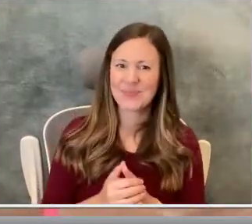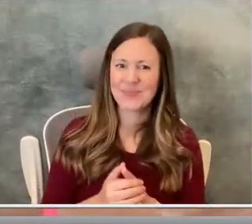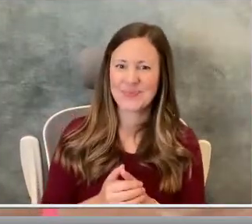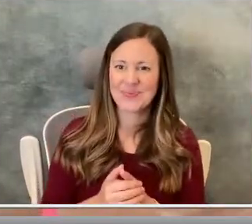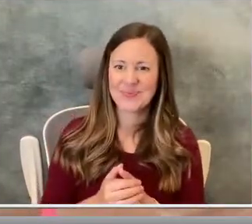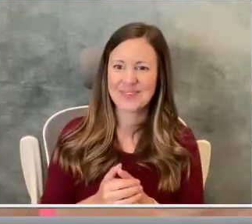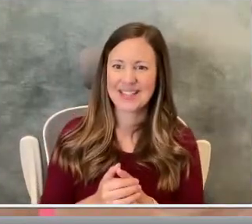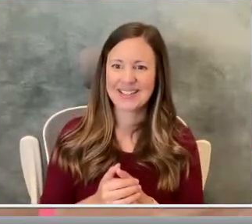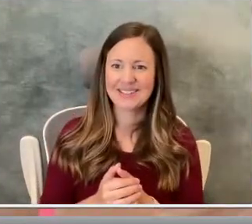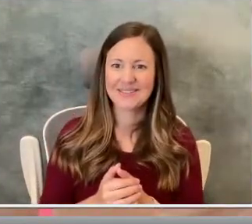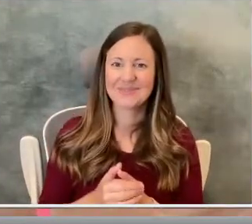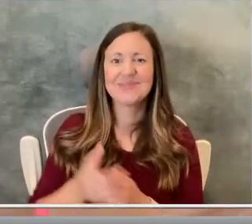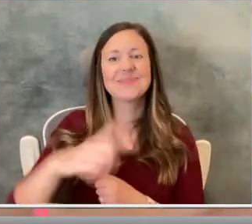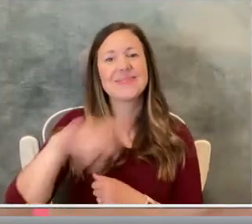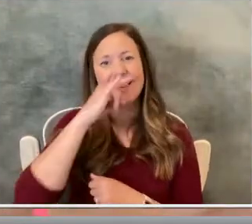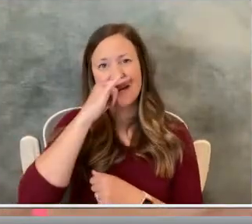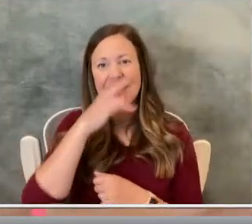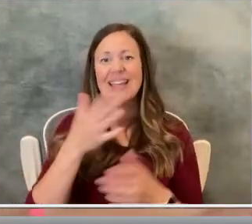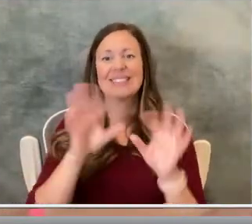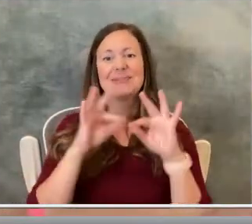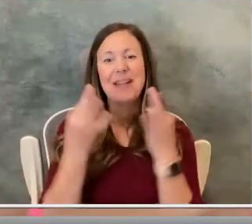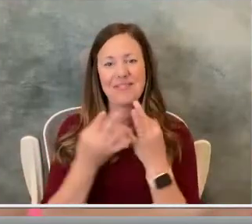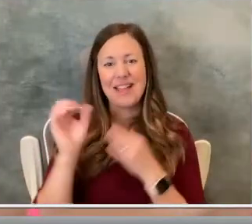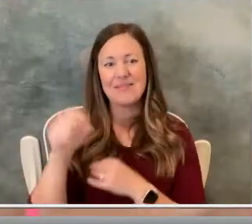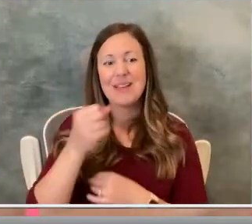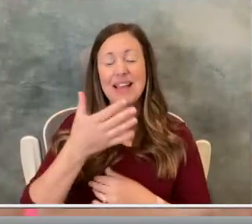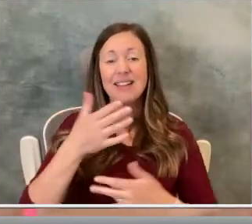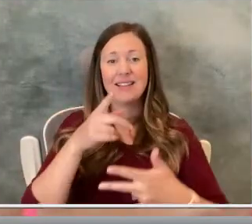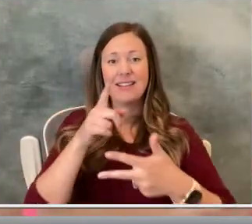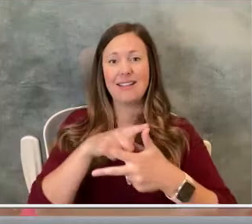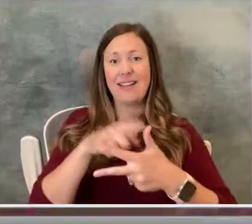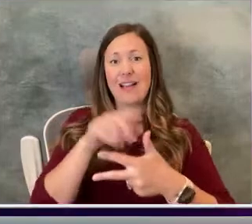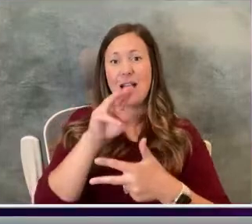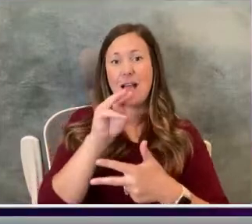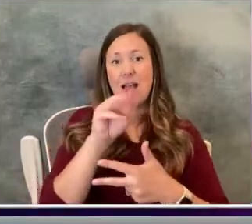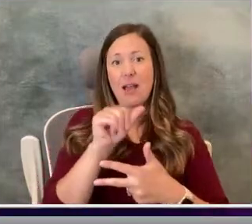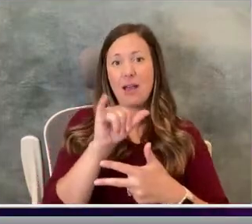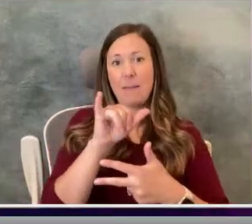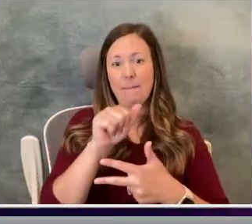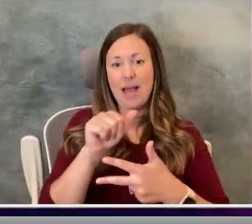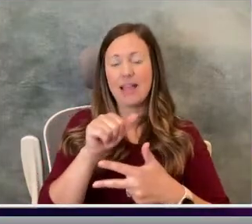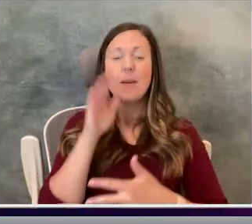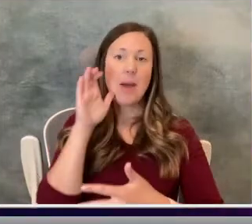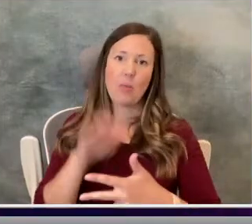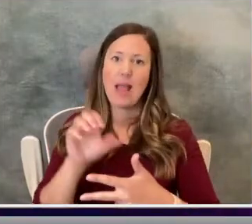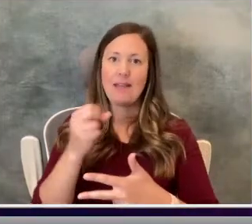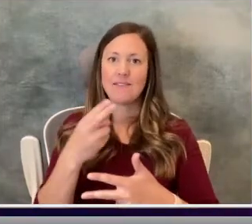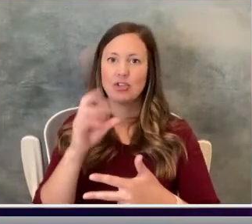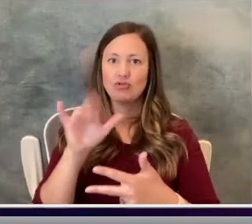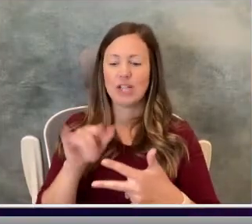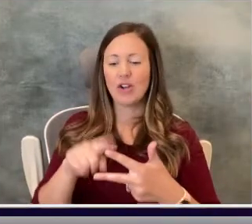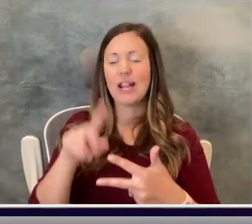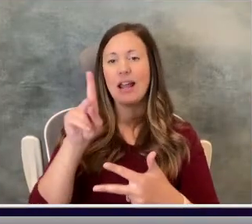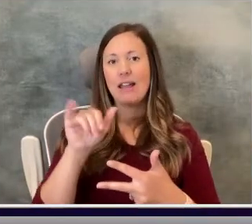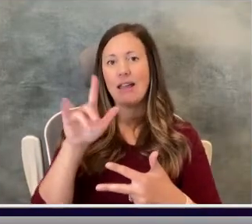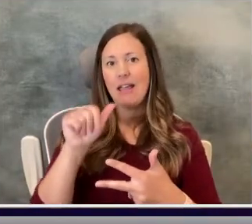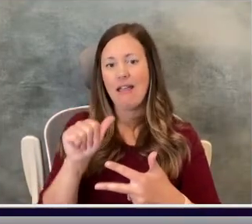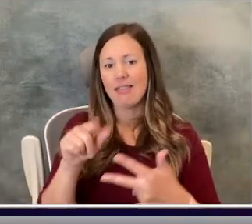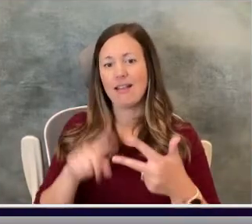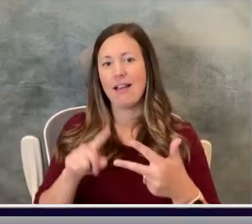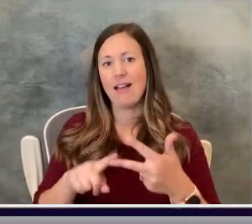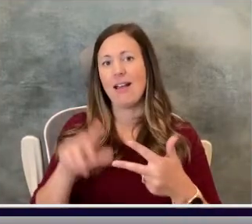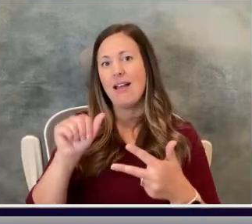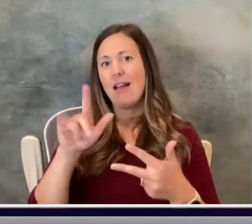my kids. This is my family. My oldest daughter Maya, my wife Sherry, my middle daughter Kayla, and my youngest Alyssa.